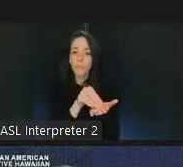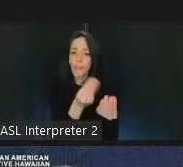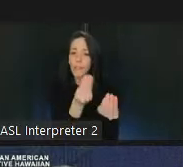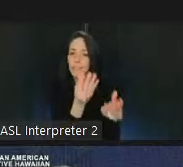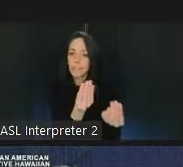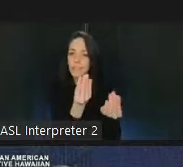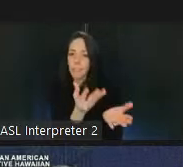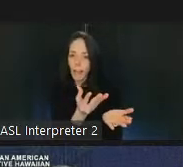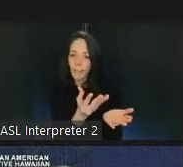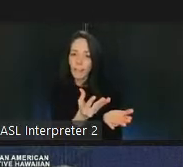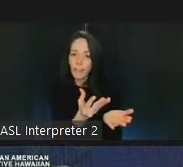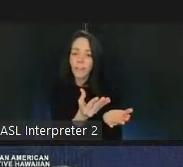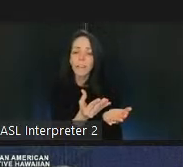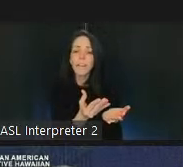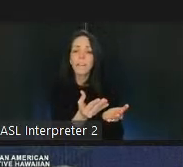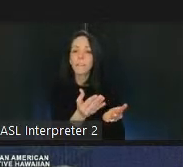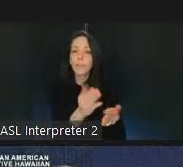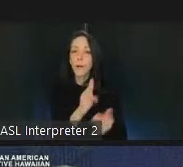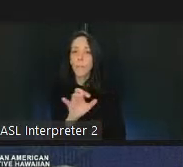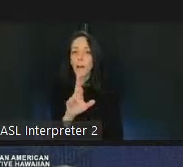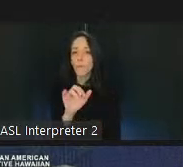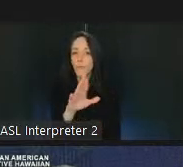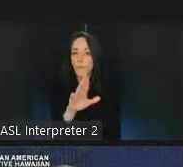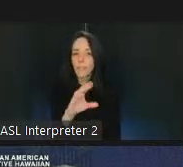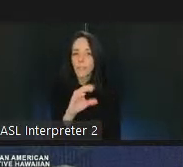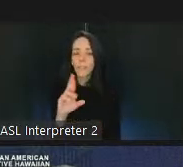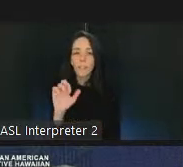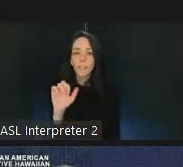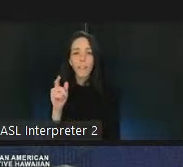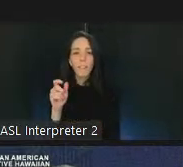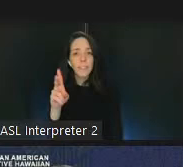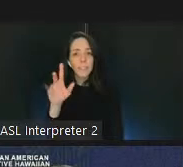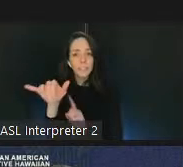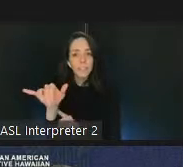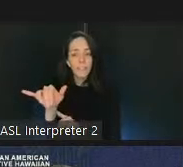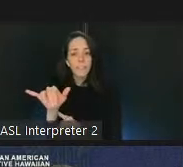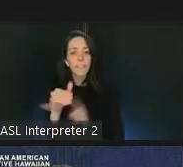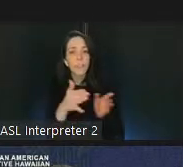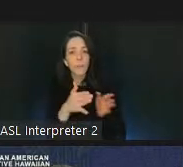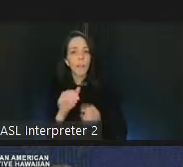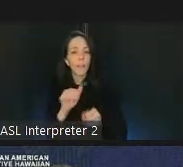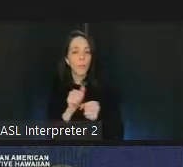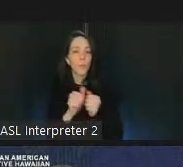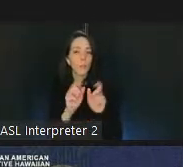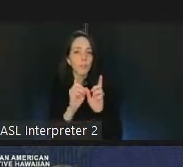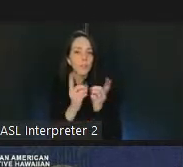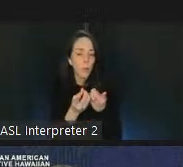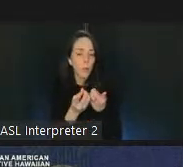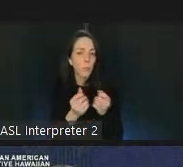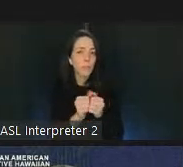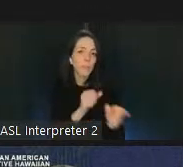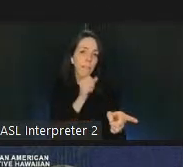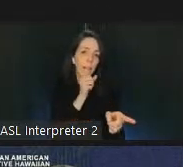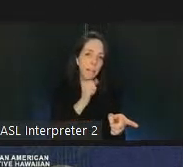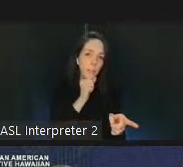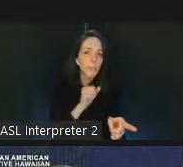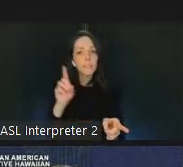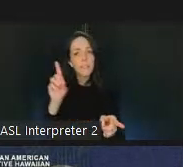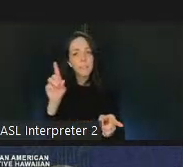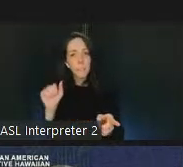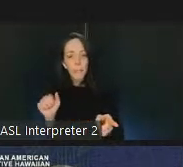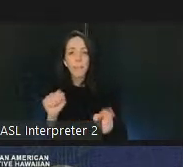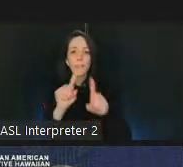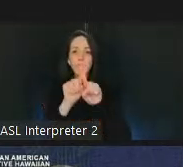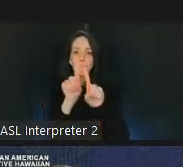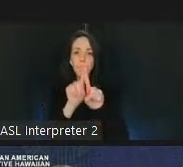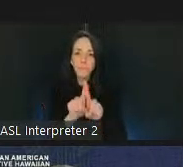and ethnicity and plan to work with partner agencies and communities of color to address the disparities. And then as mentioned,